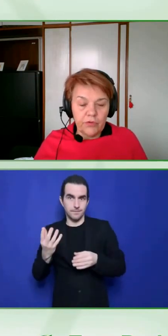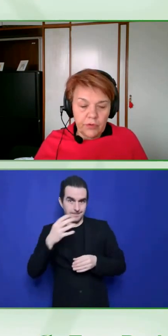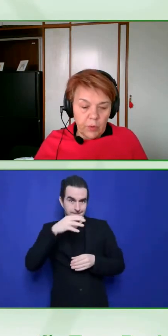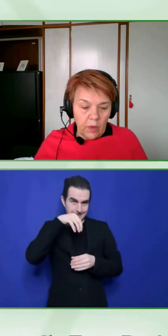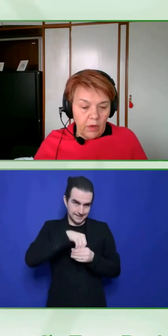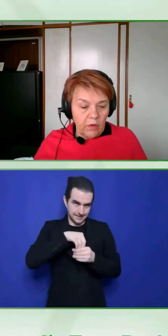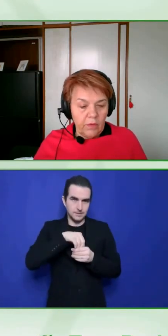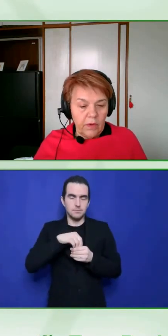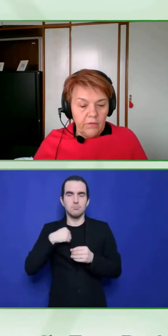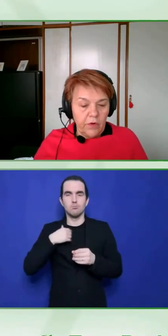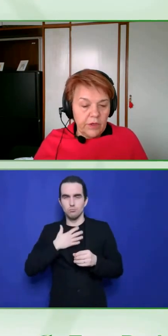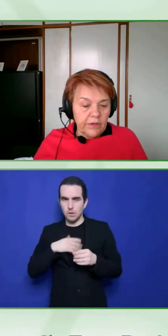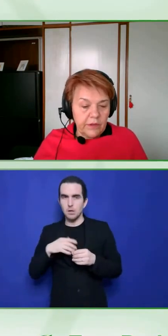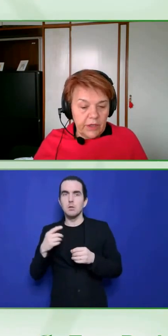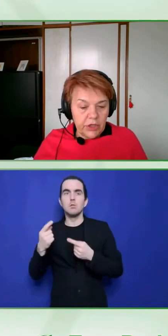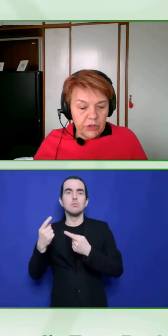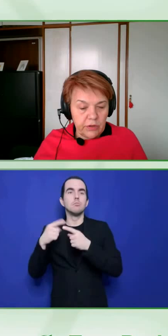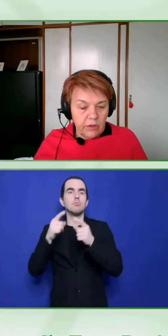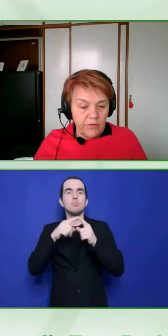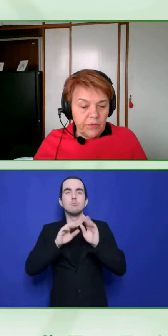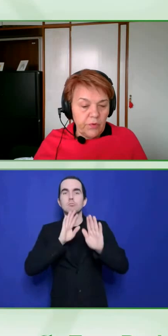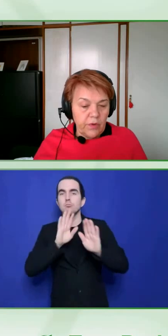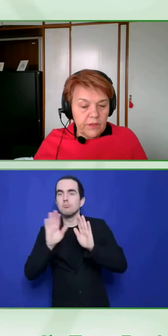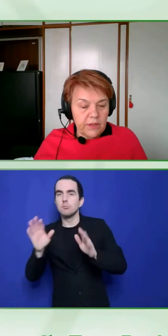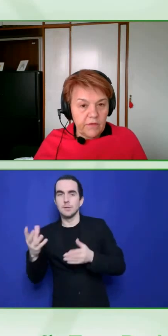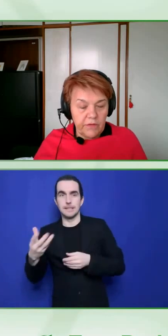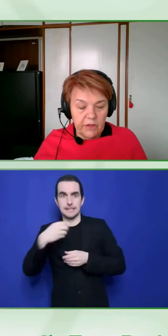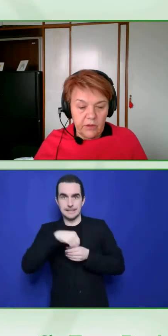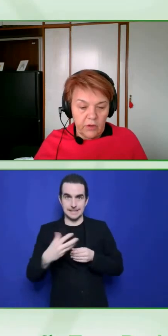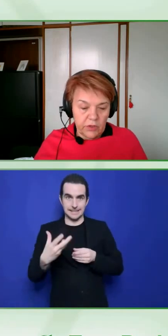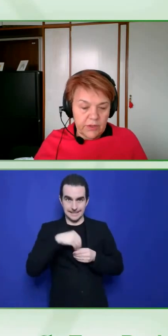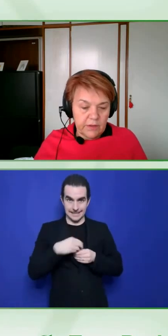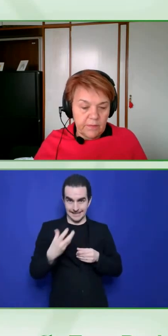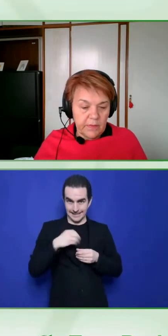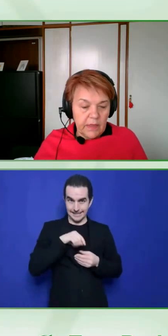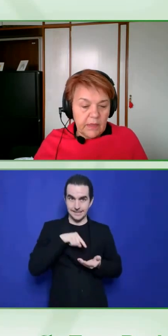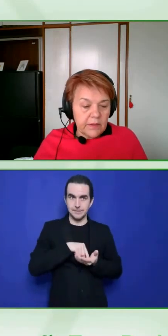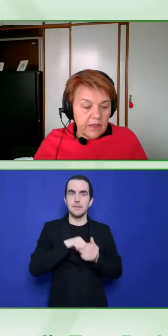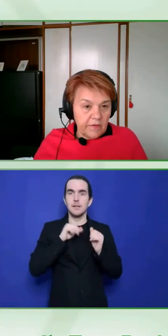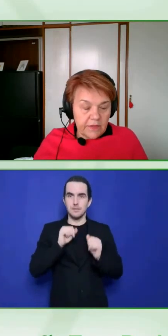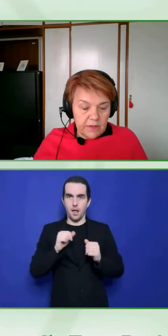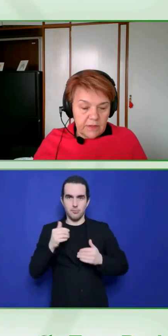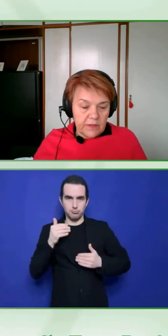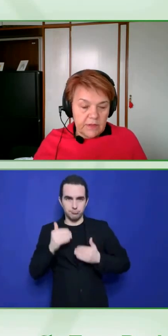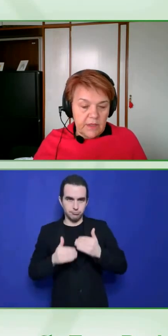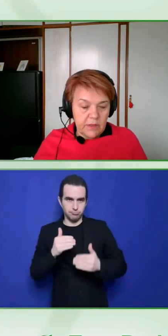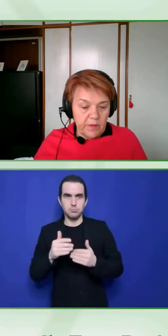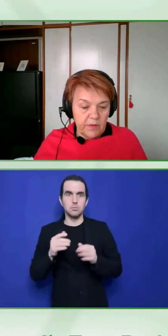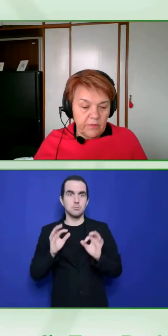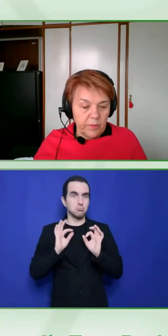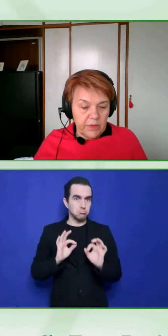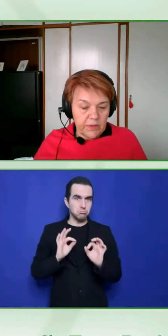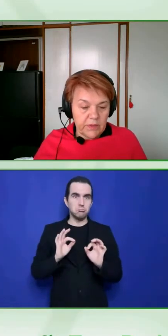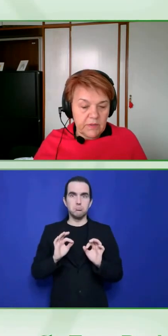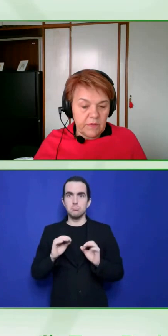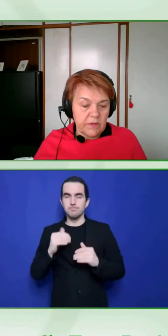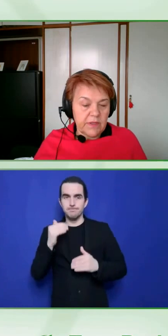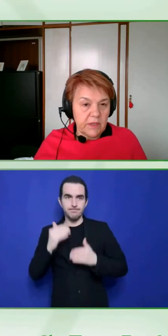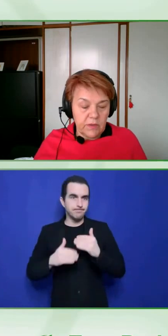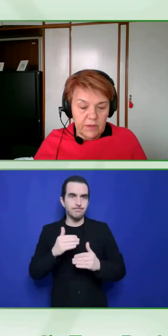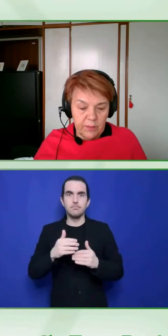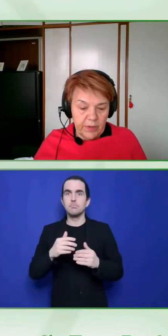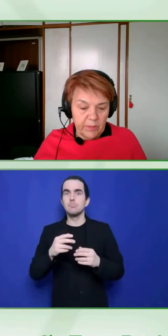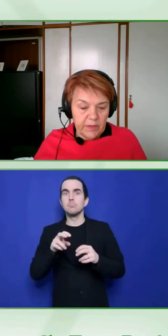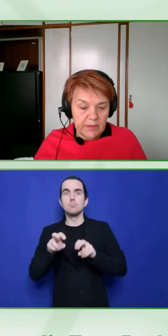We want to allow for integration of new assistive technologies. The service is accessible to persons